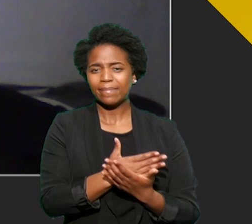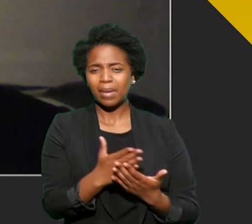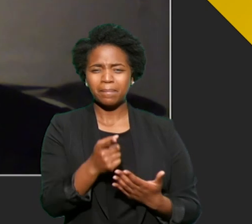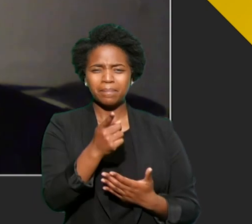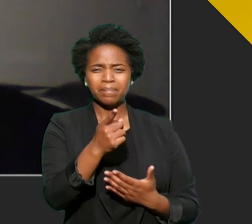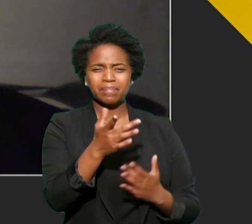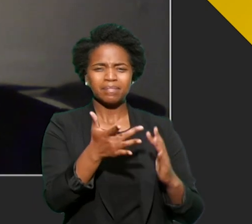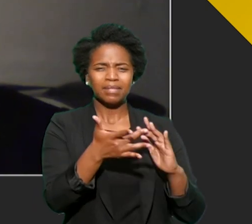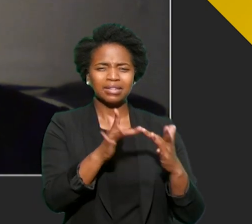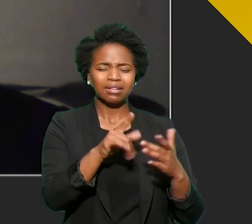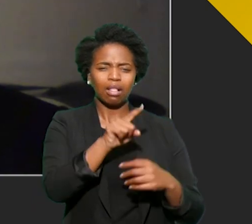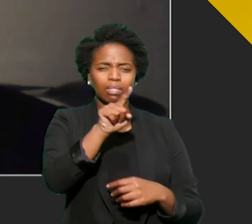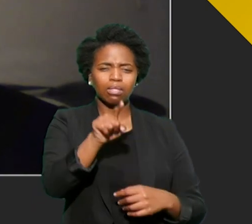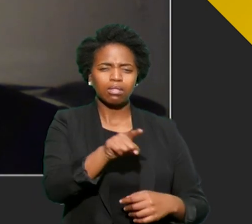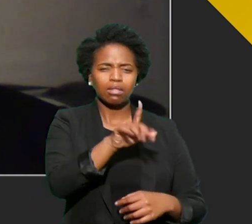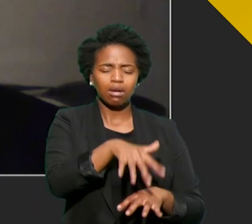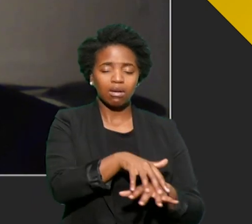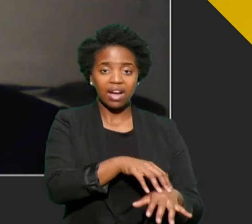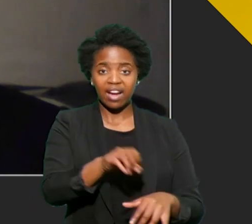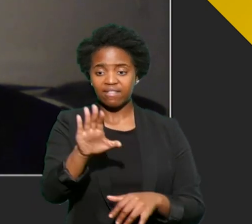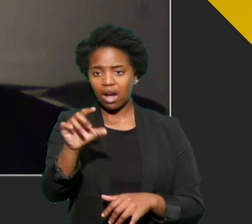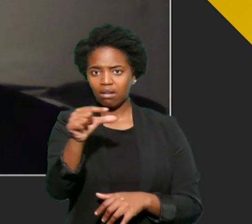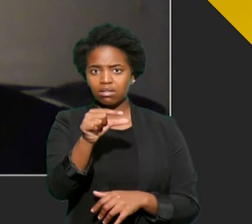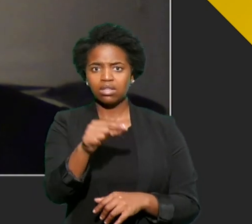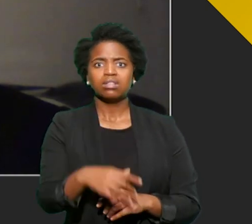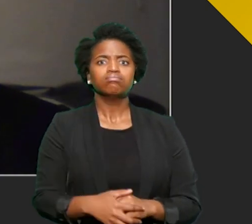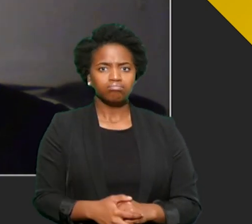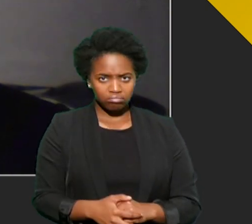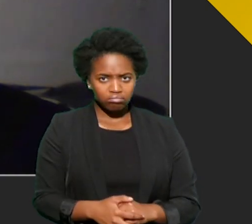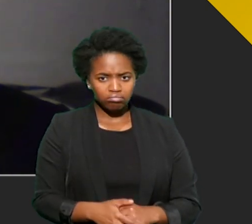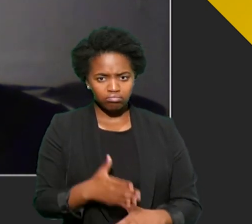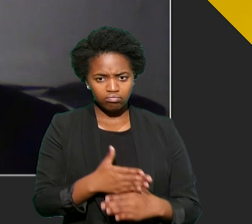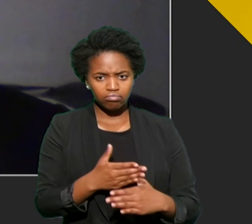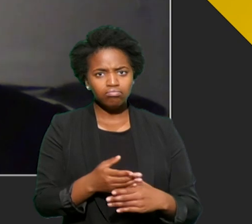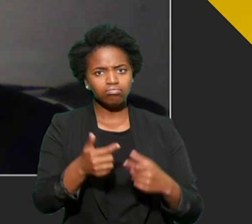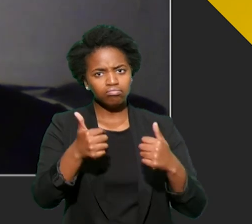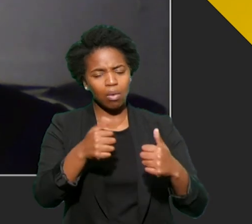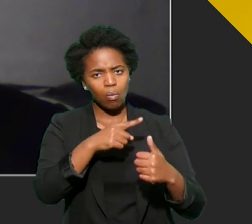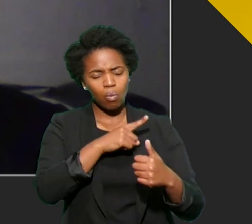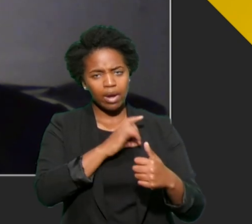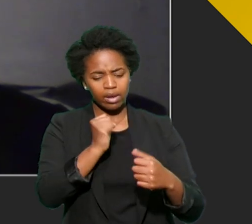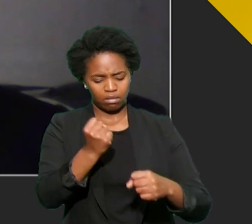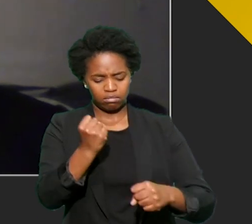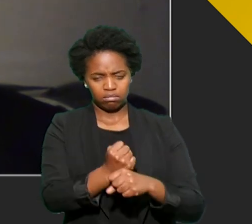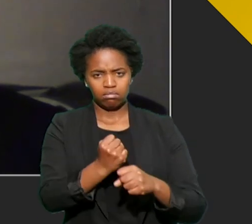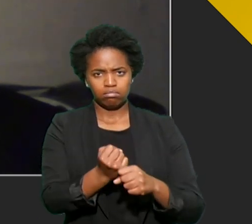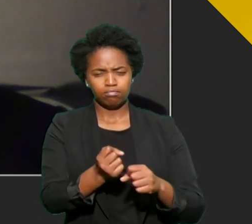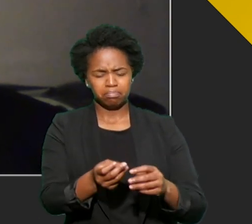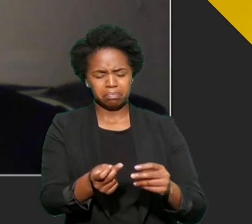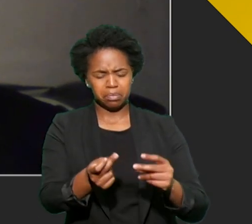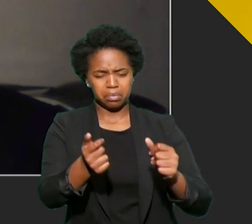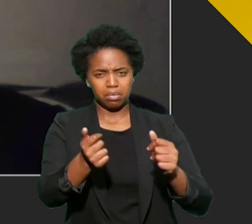often unreliable. 5G can therefore drive healthcare provision to all, including those in rural